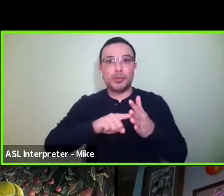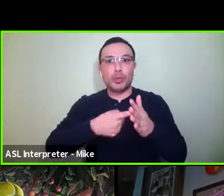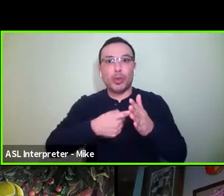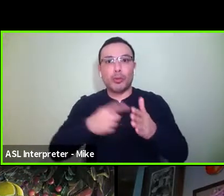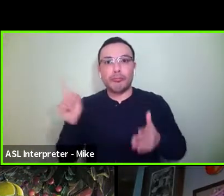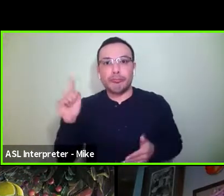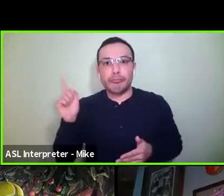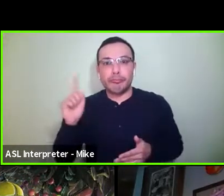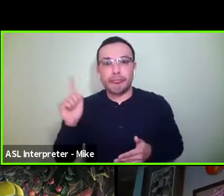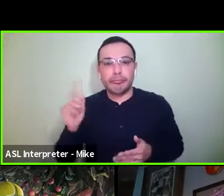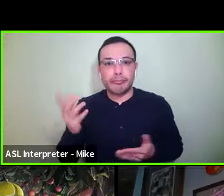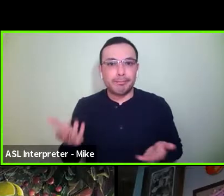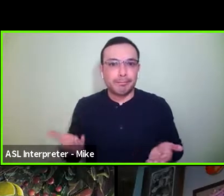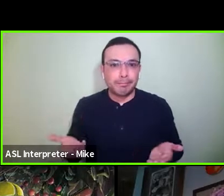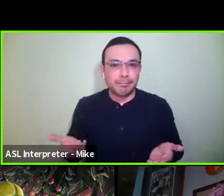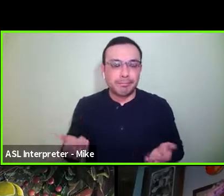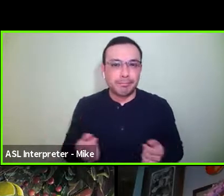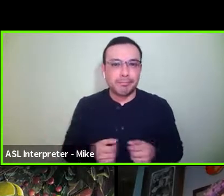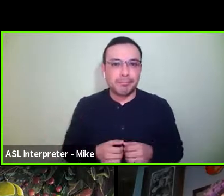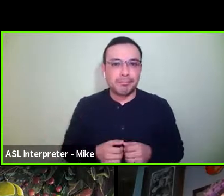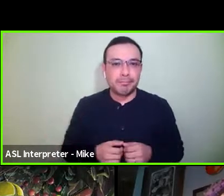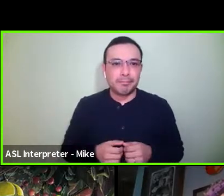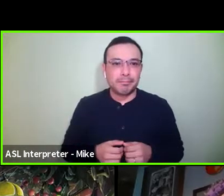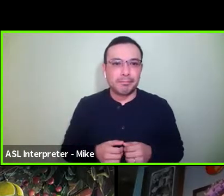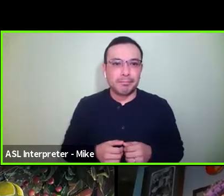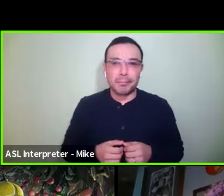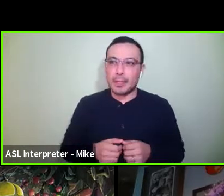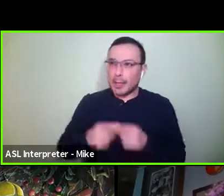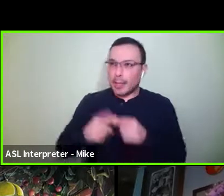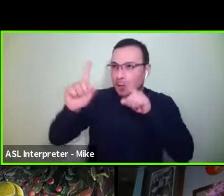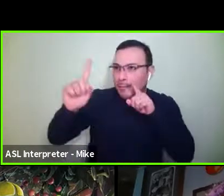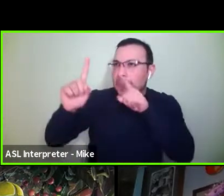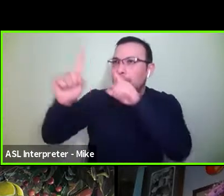it, I don't think we have that much time